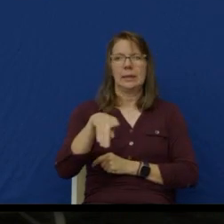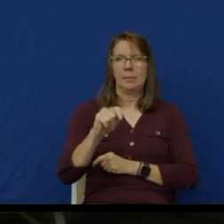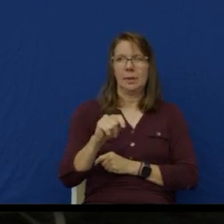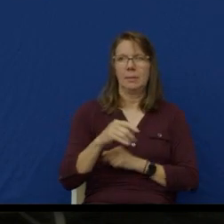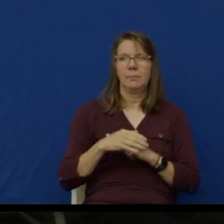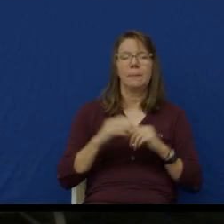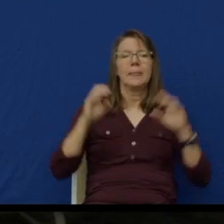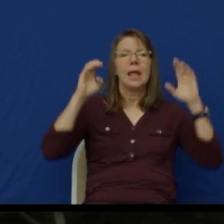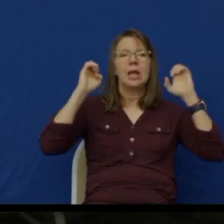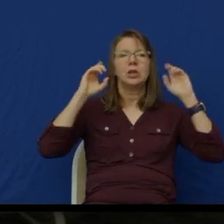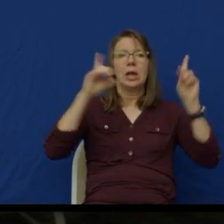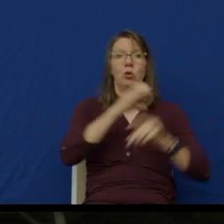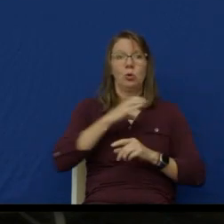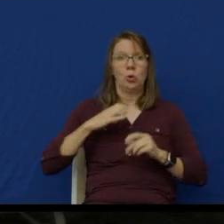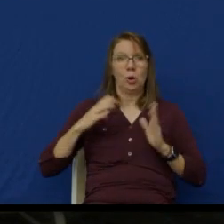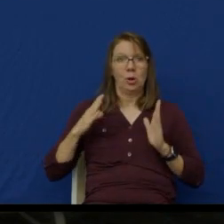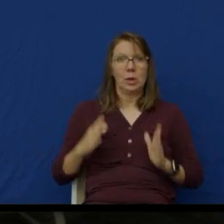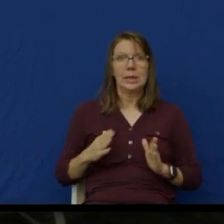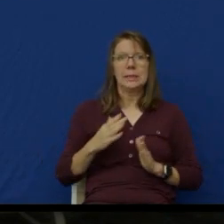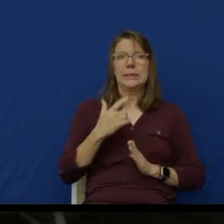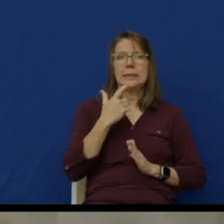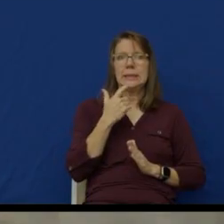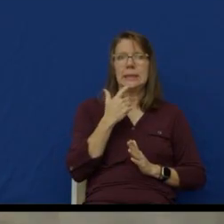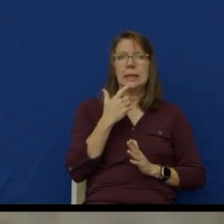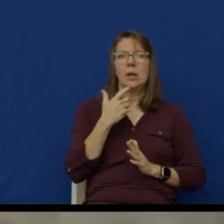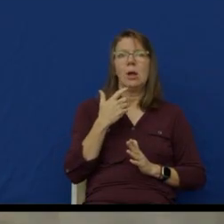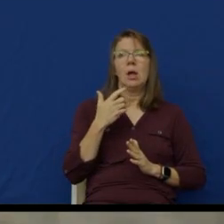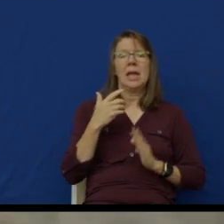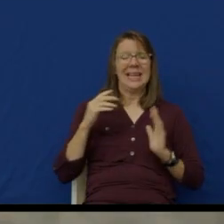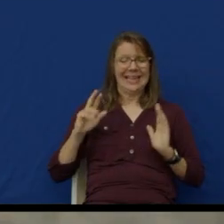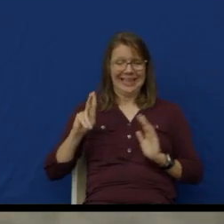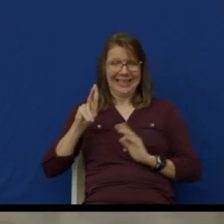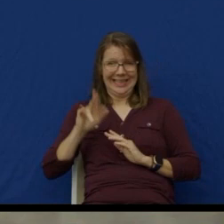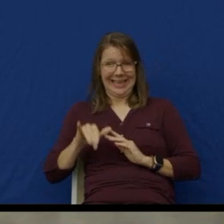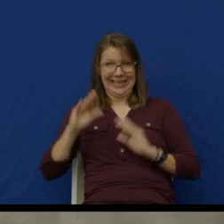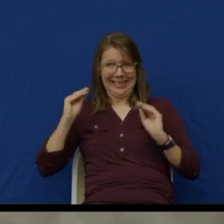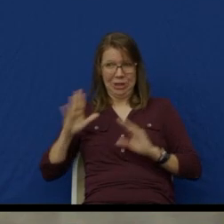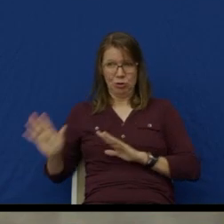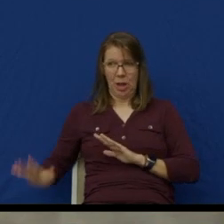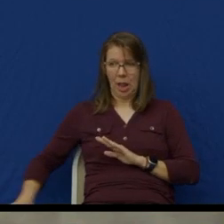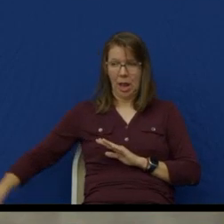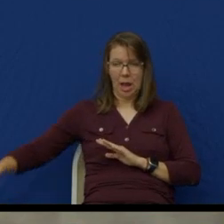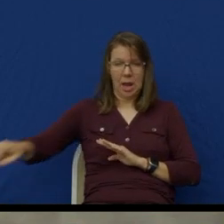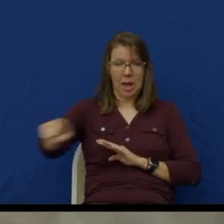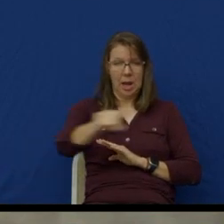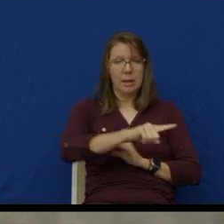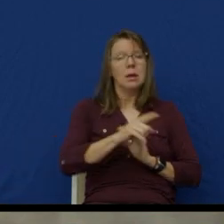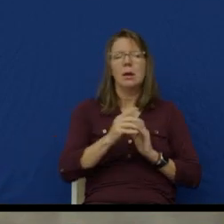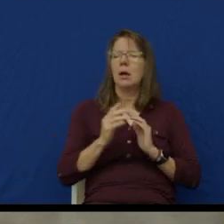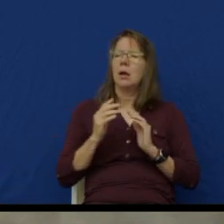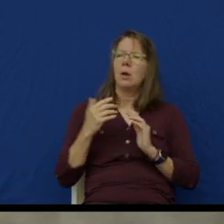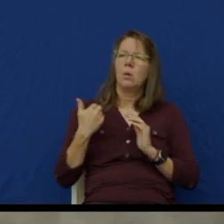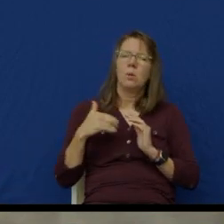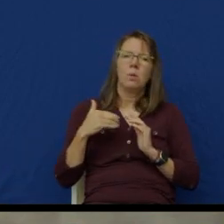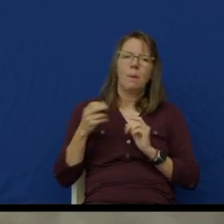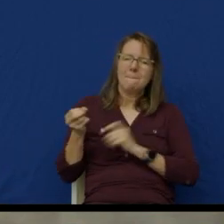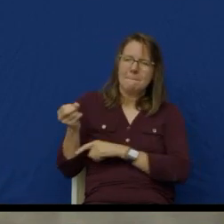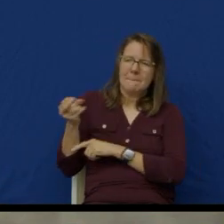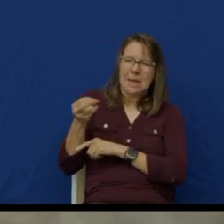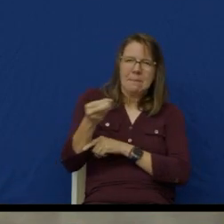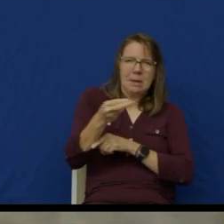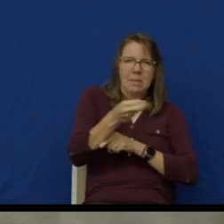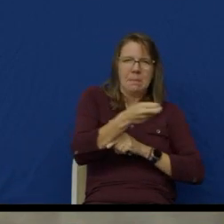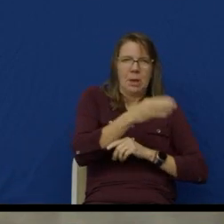Commissioner Jason Glass said Kentucky's teachers are among the best in the nation, and I do agree with that statement. This